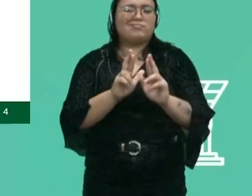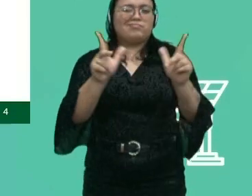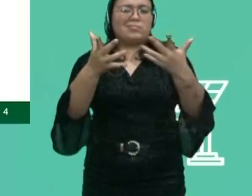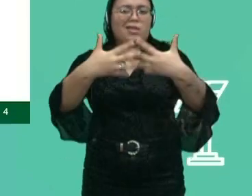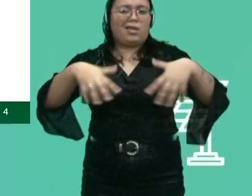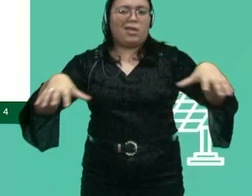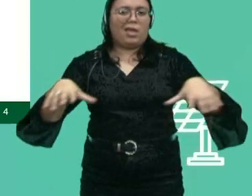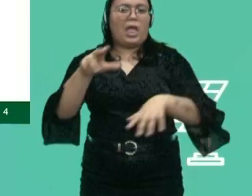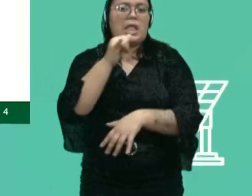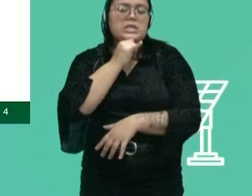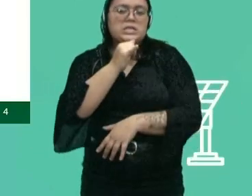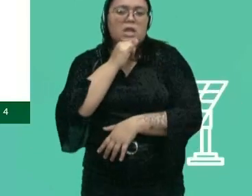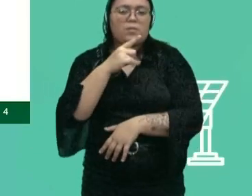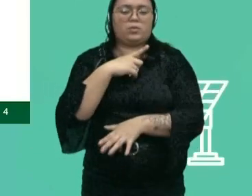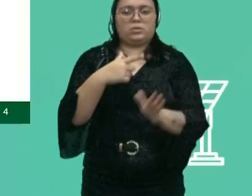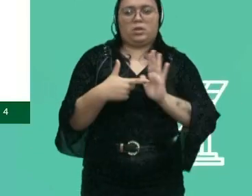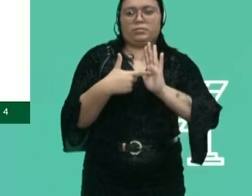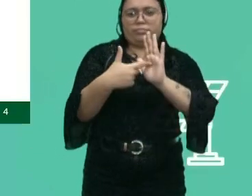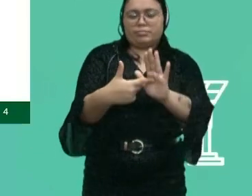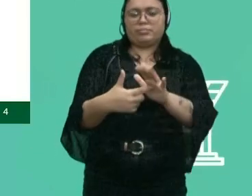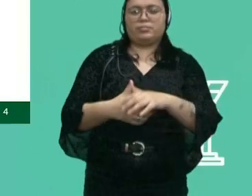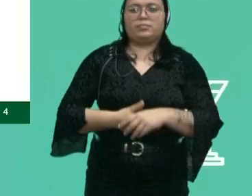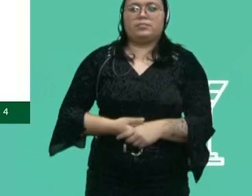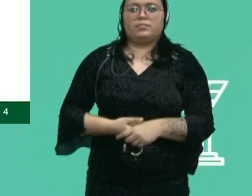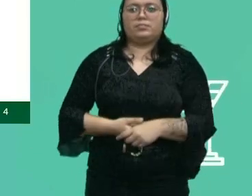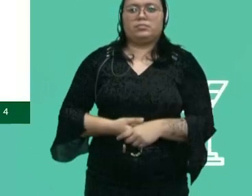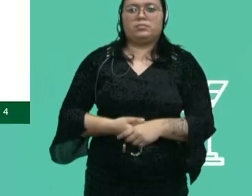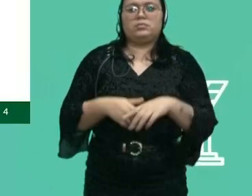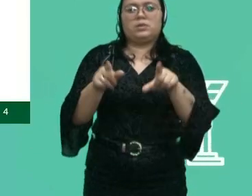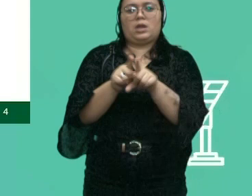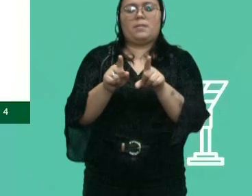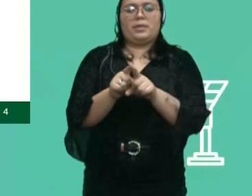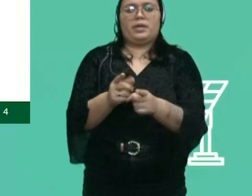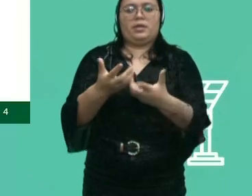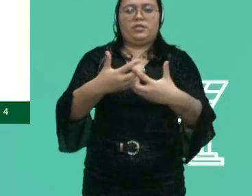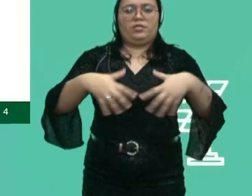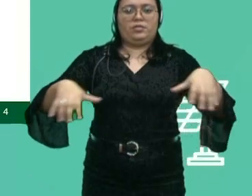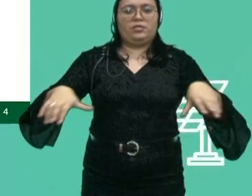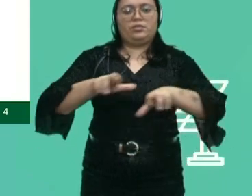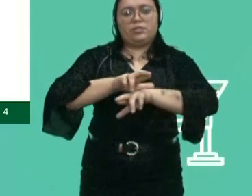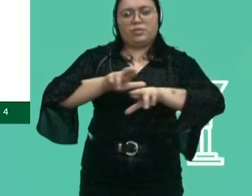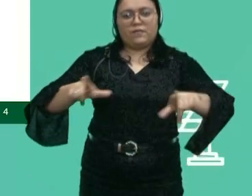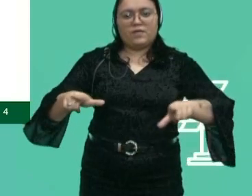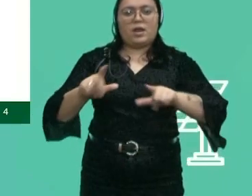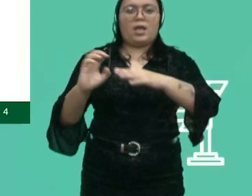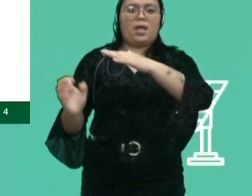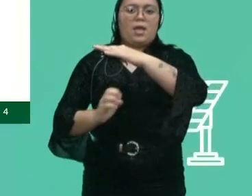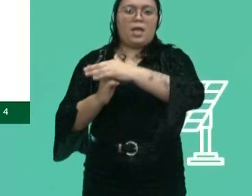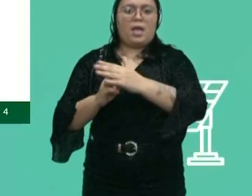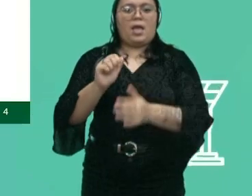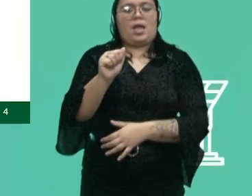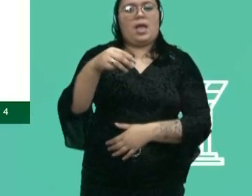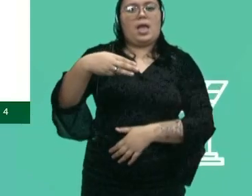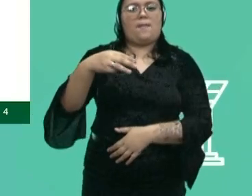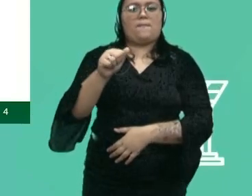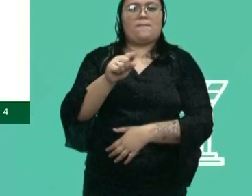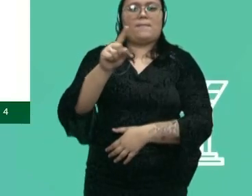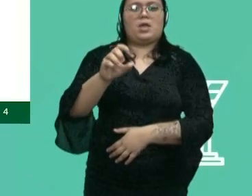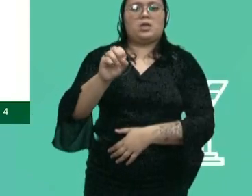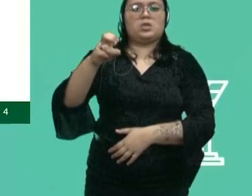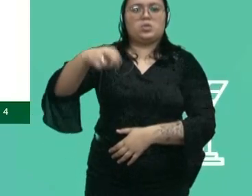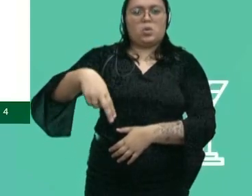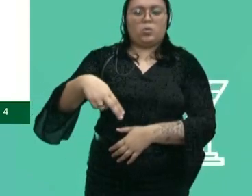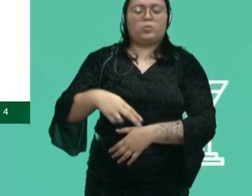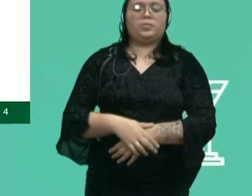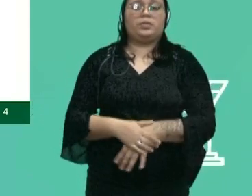Forklifts, for instance, a niche application. Major companies like Amazon and others. In fact, every few seconds, some customers refueling